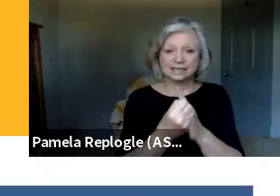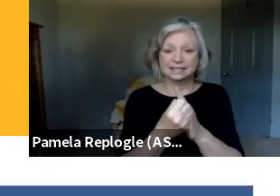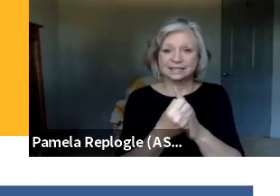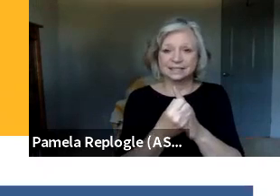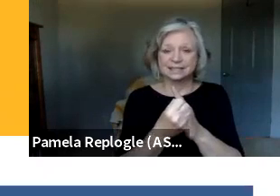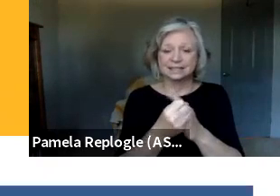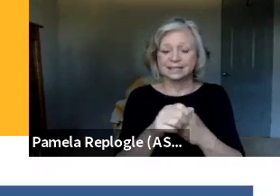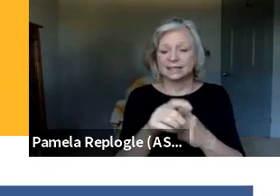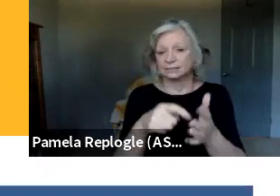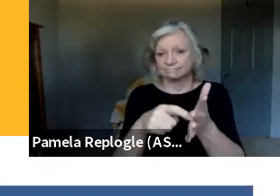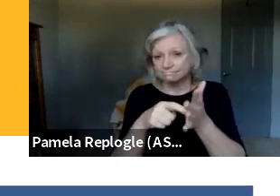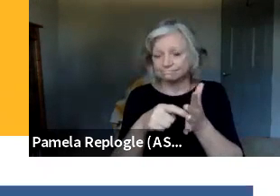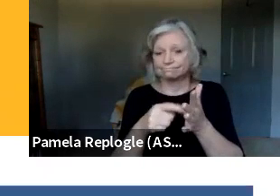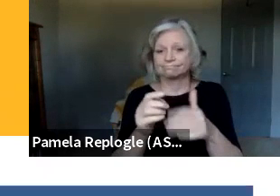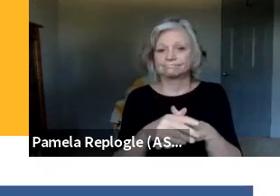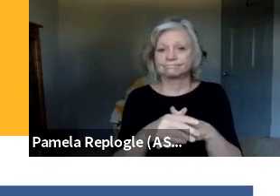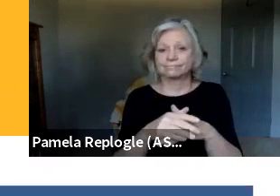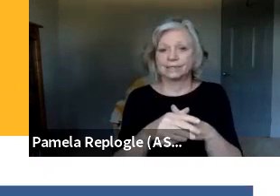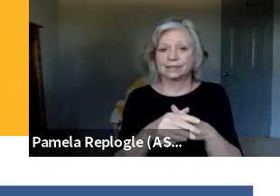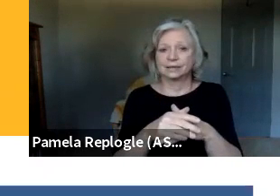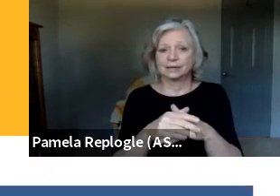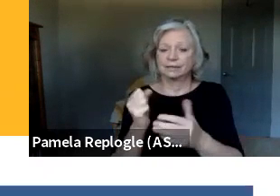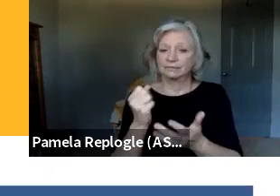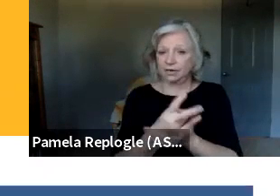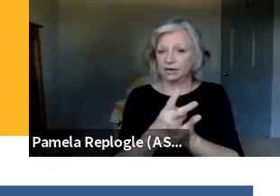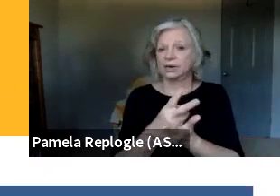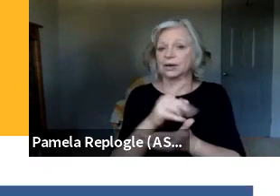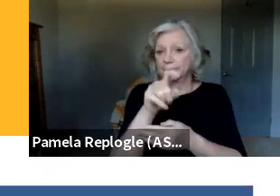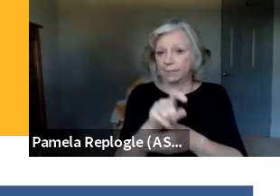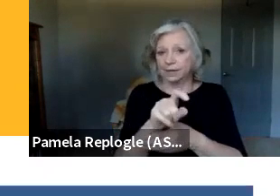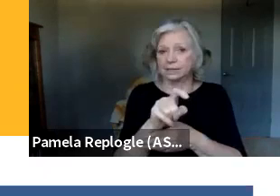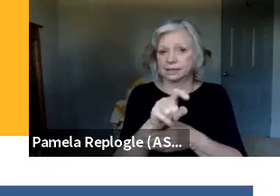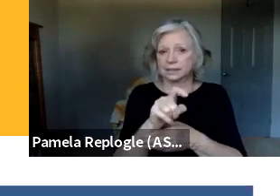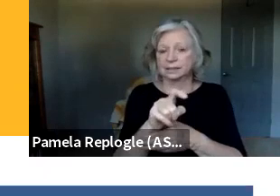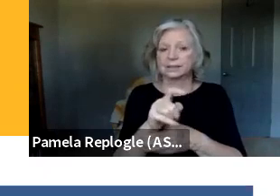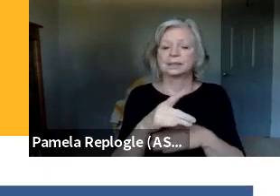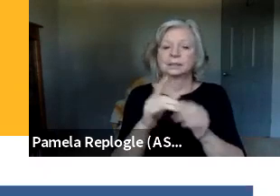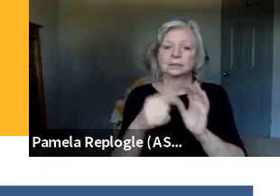be requirements for verification of vaccine status.